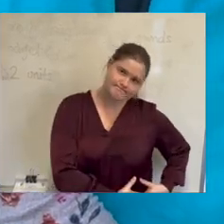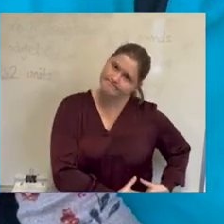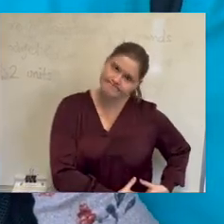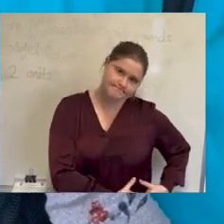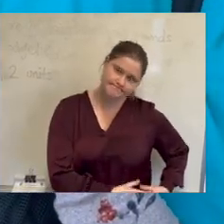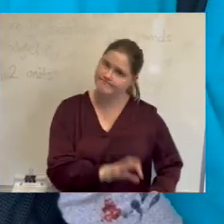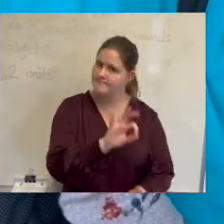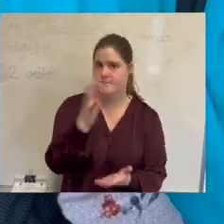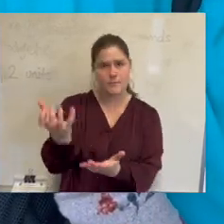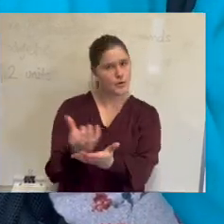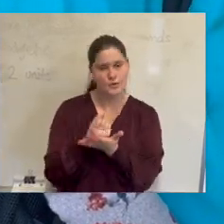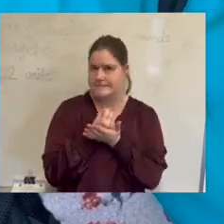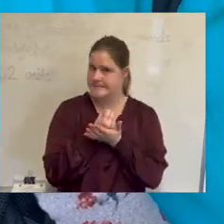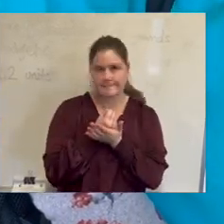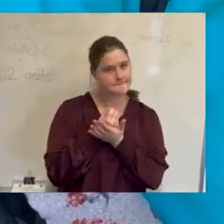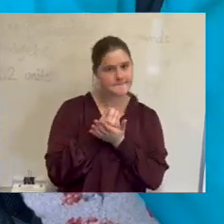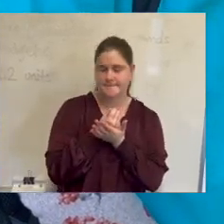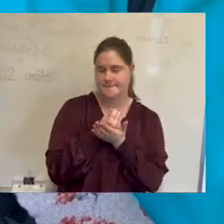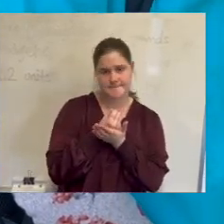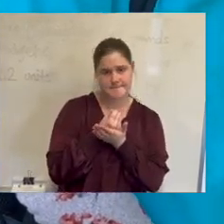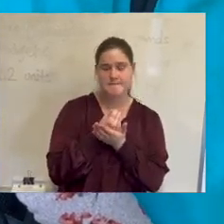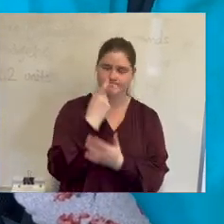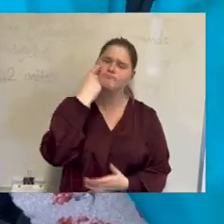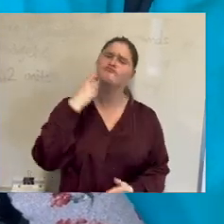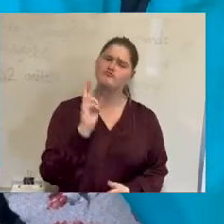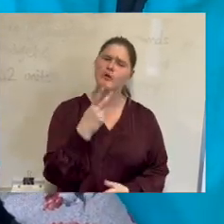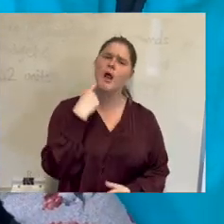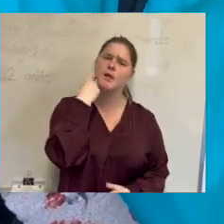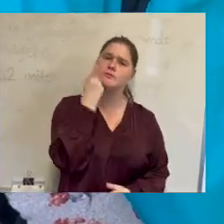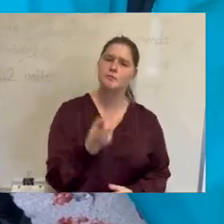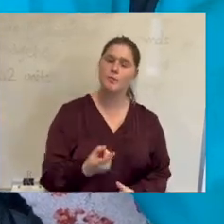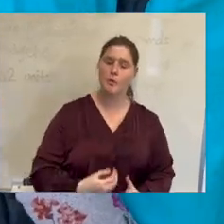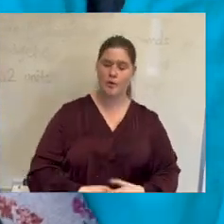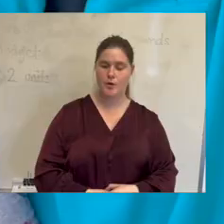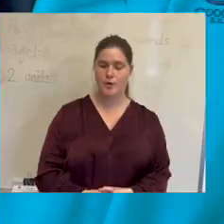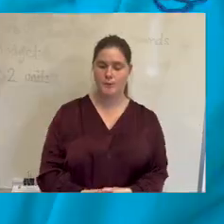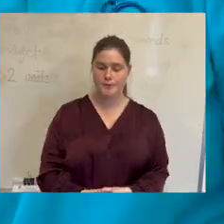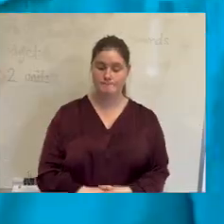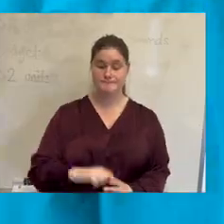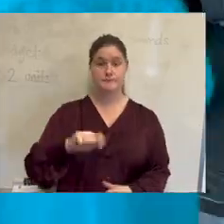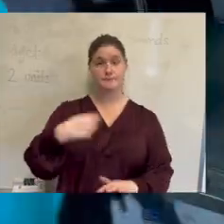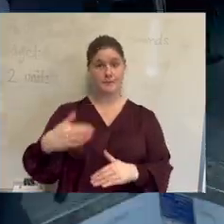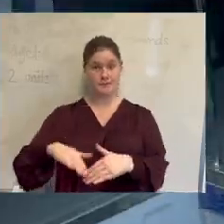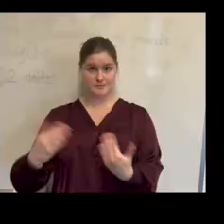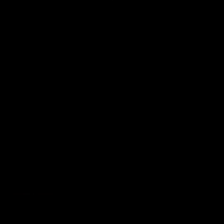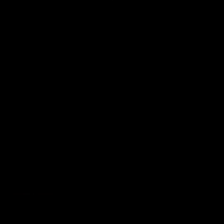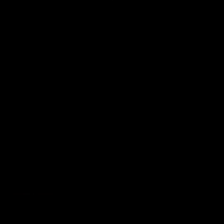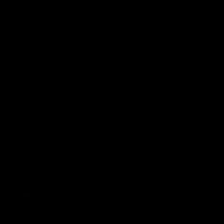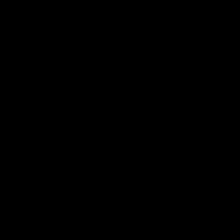You didn't have your seatbelt on until the bus stopped. You weren't being safe. Try again tomorrow.